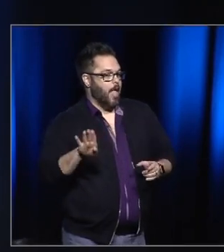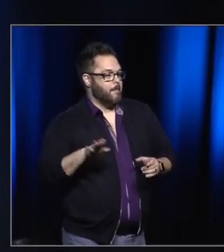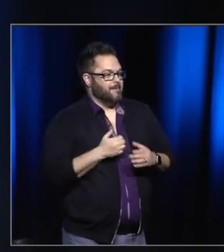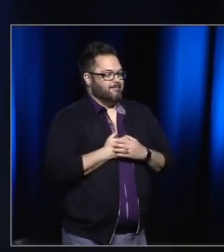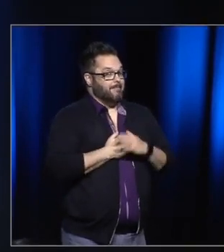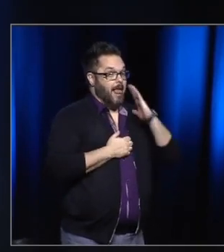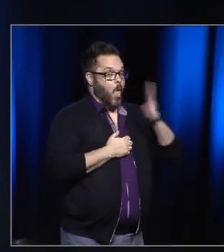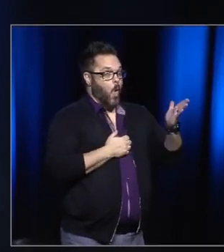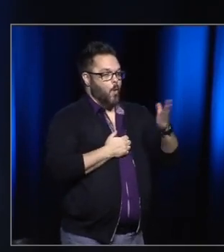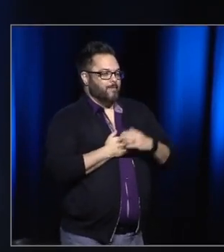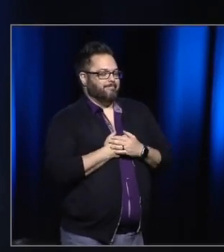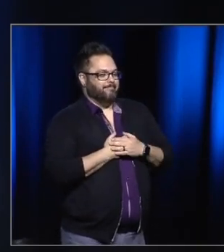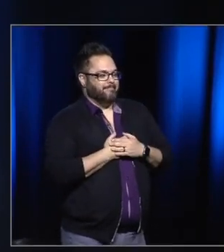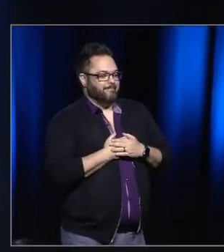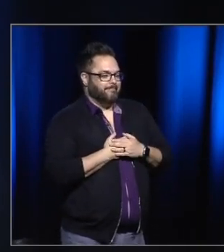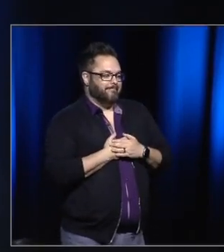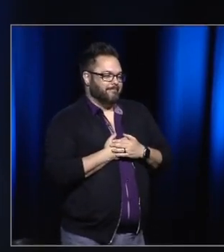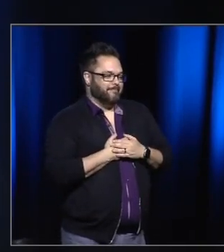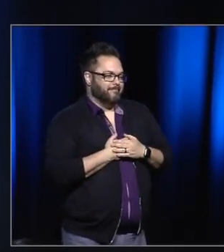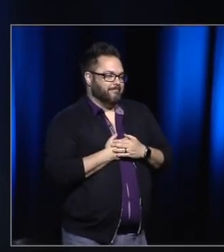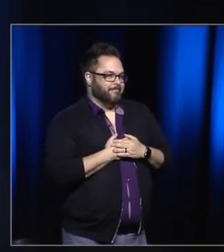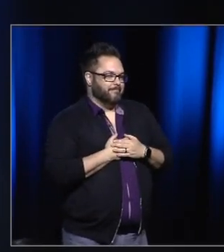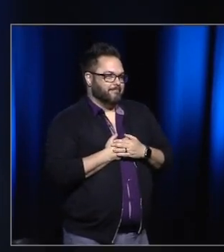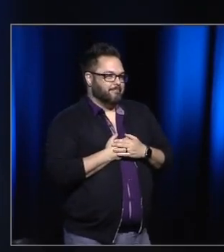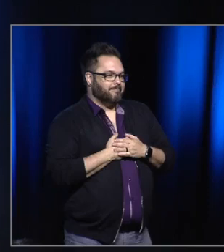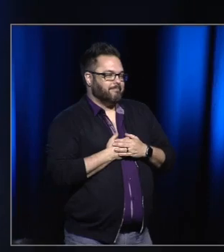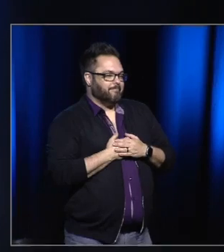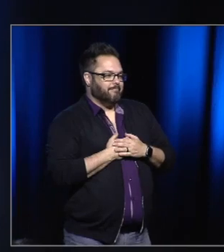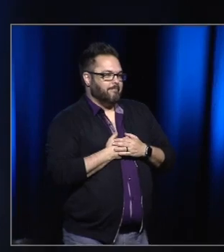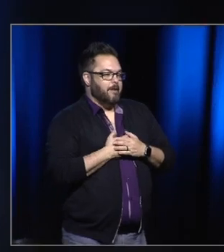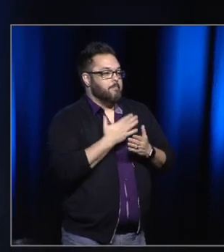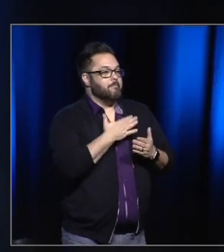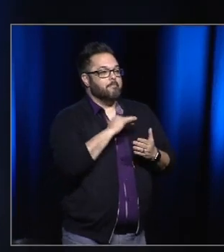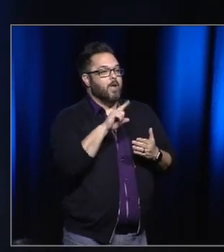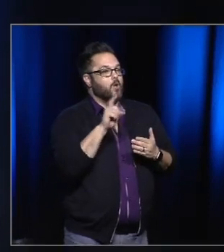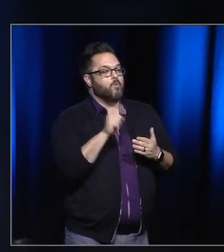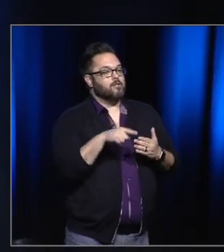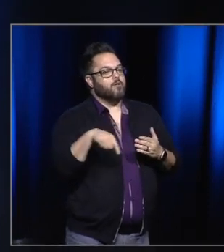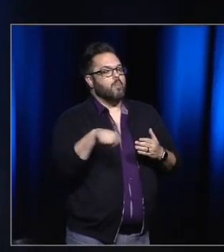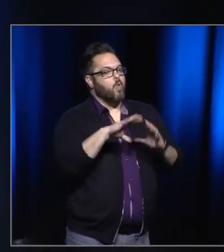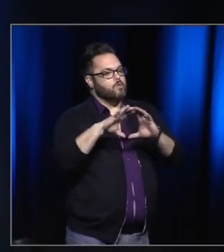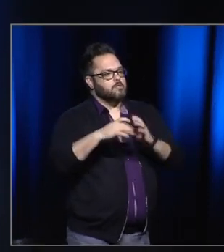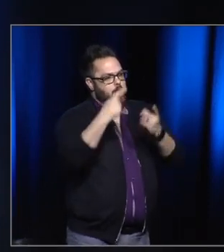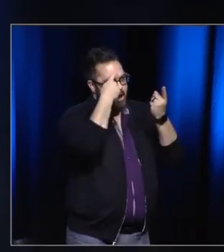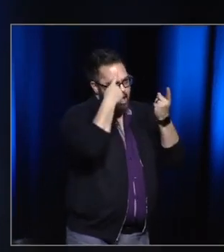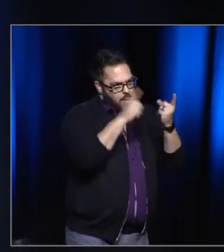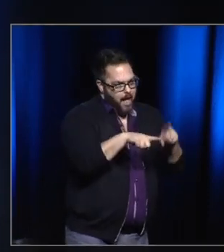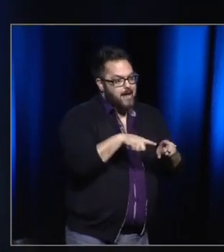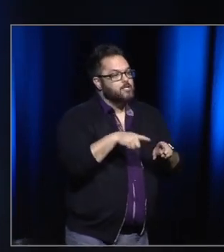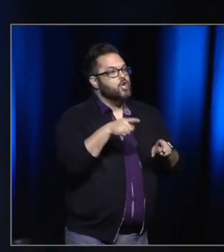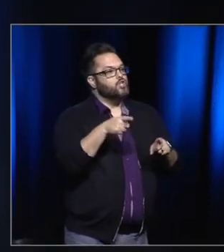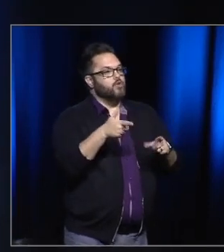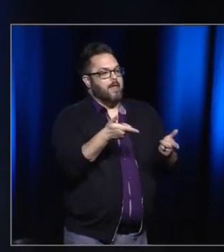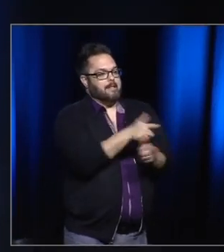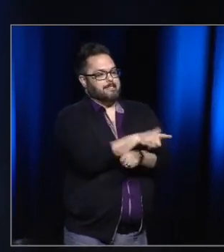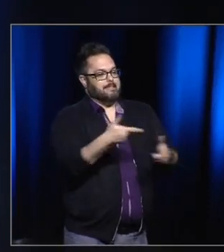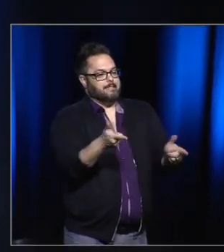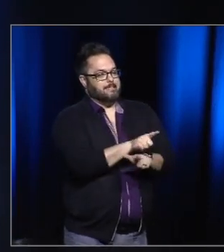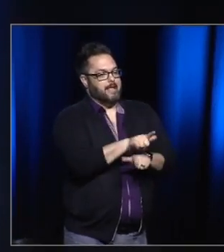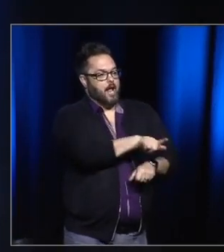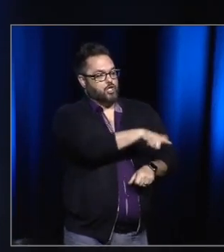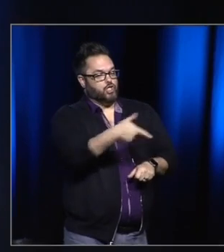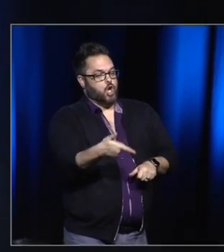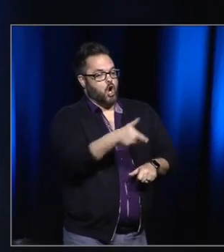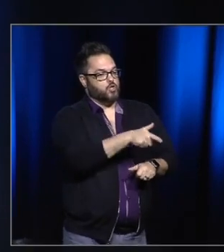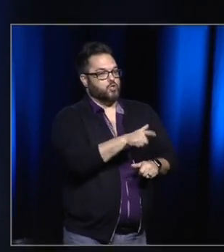hello. But my question is, within these alliances, do they take turns with the female to